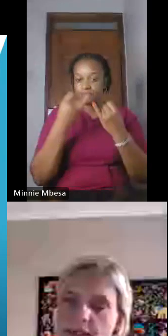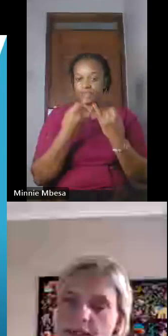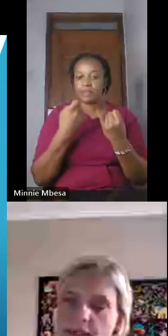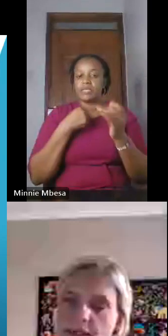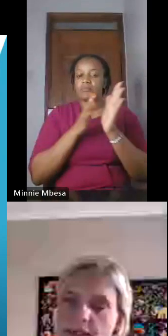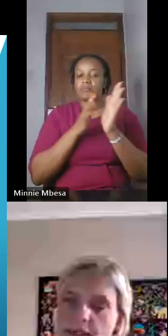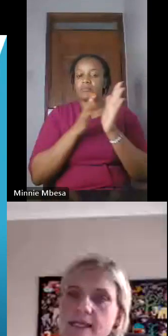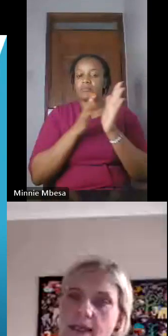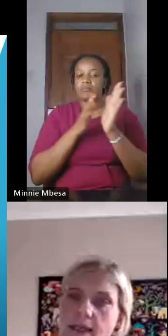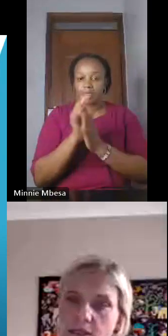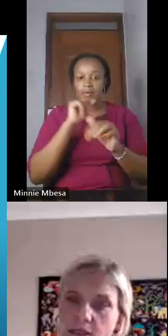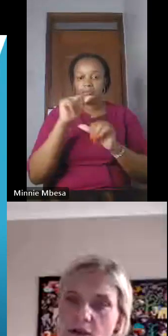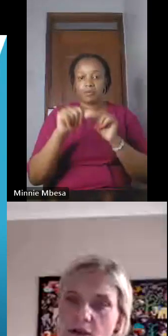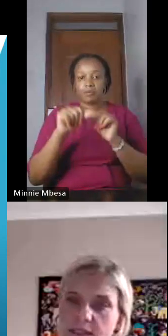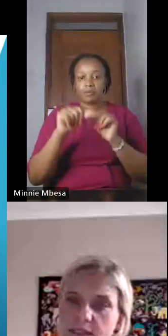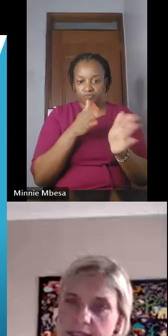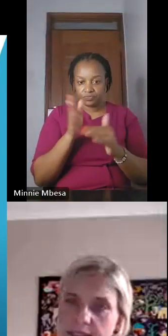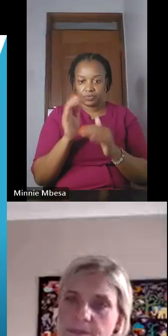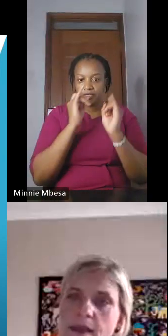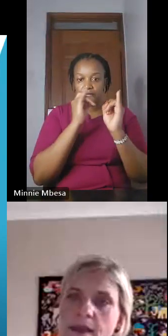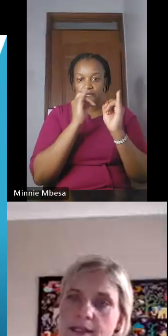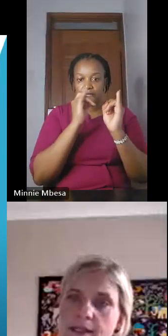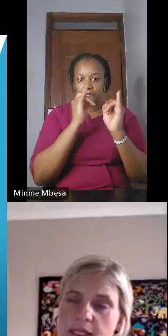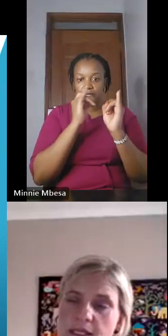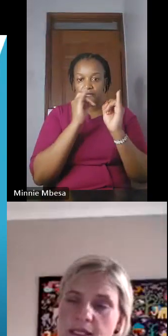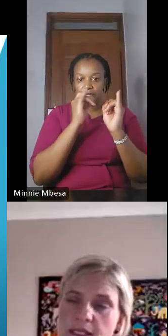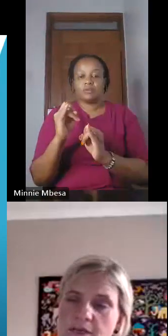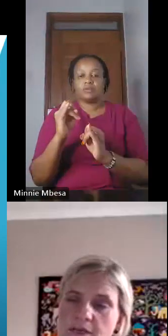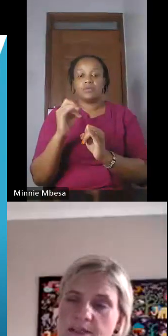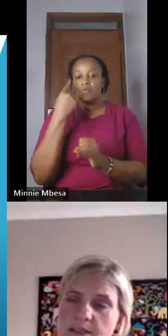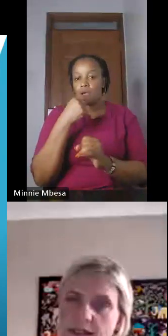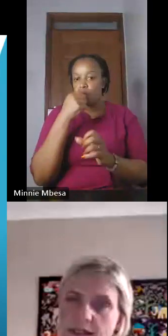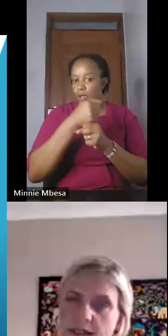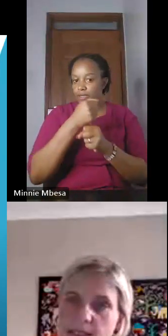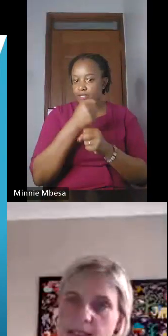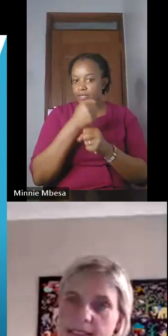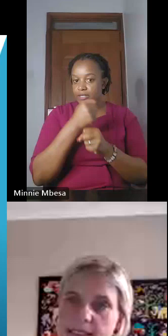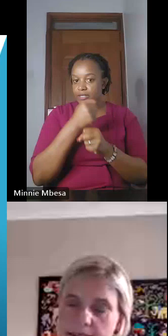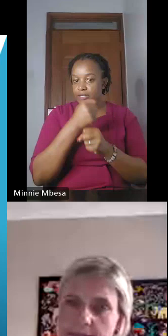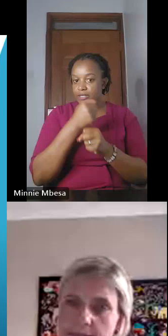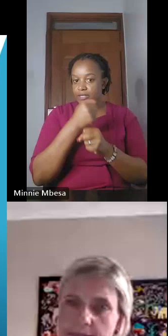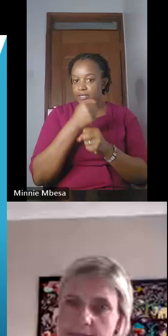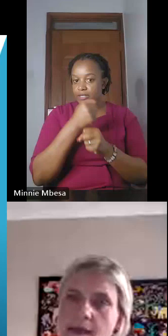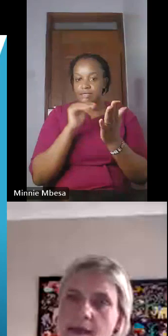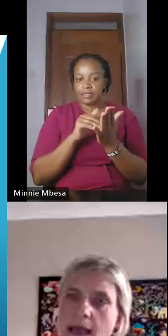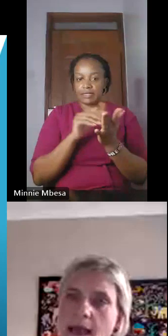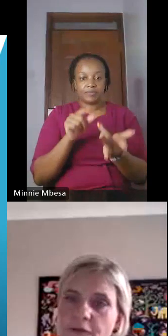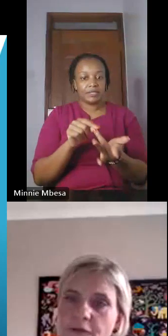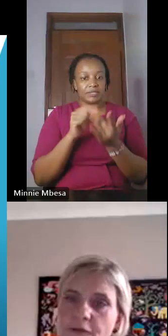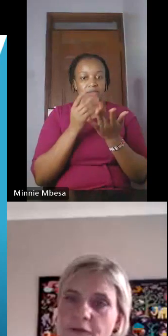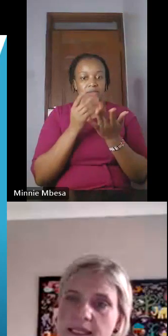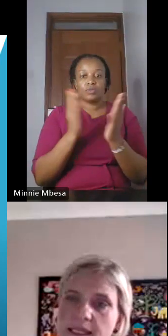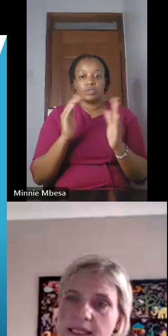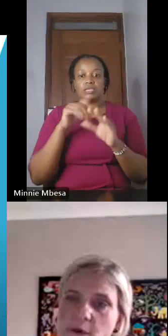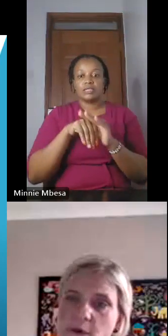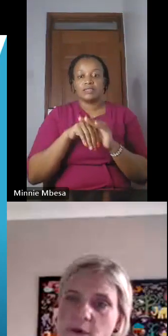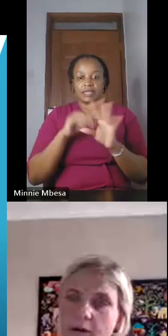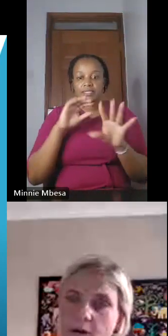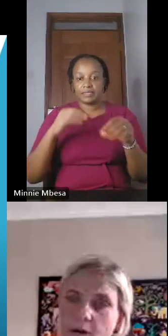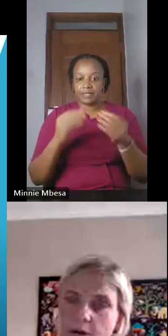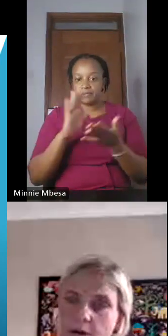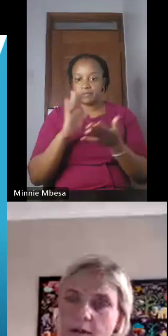opportunities for individuals working in the NGO sector, especially those of us in the disability sector. I firmly believe